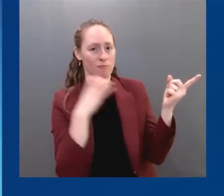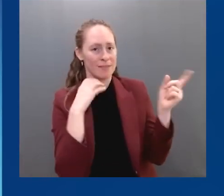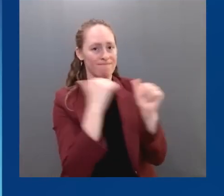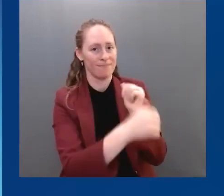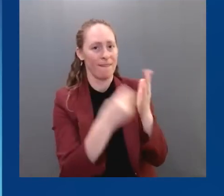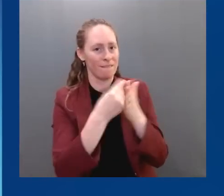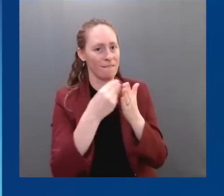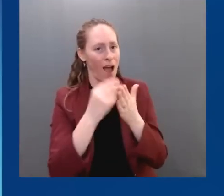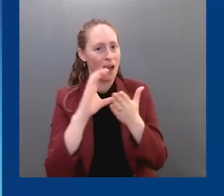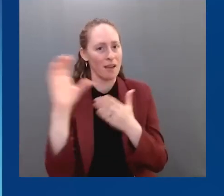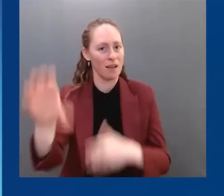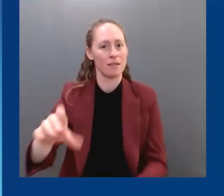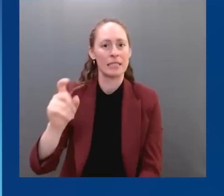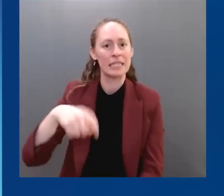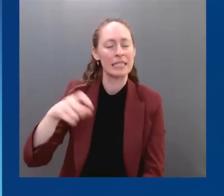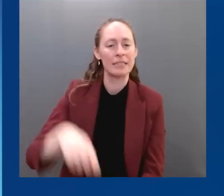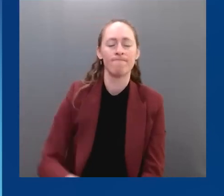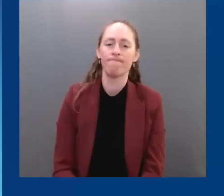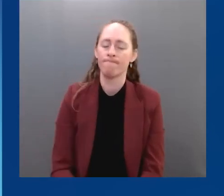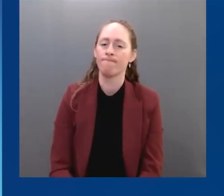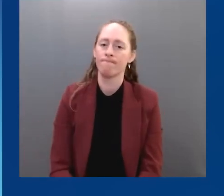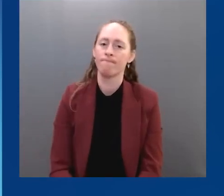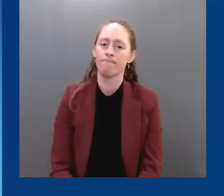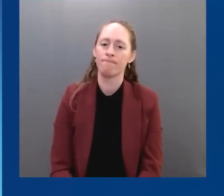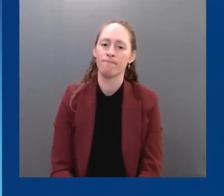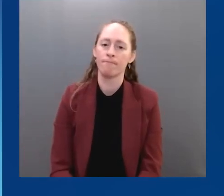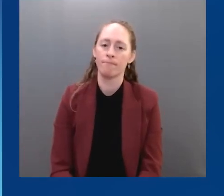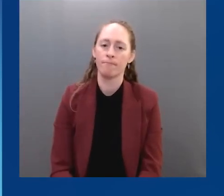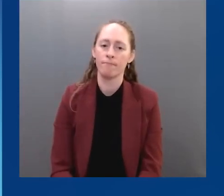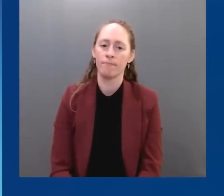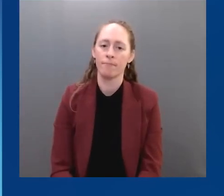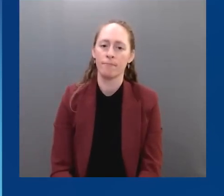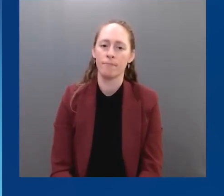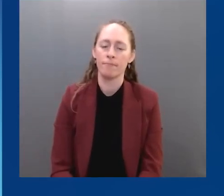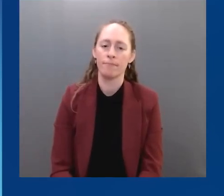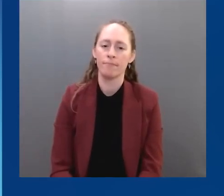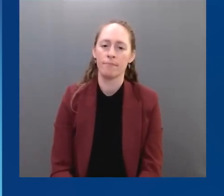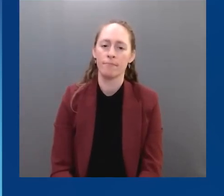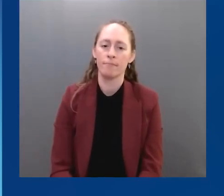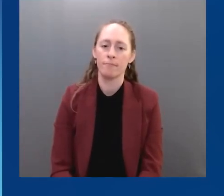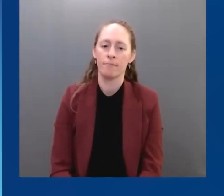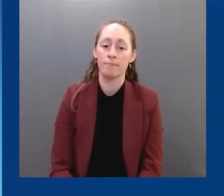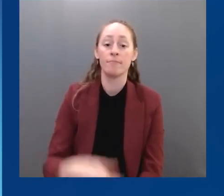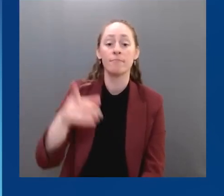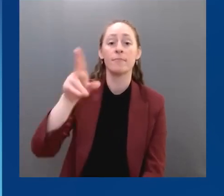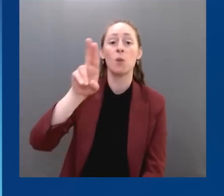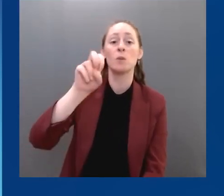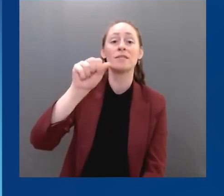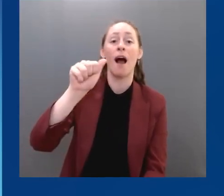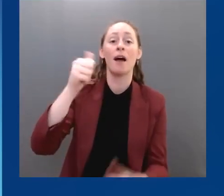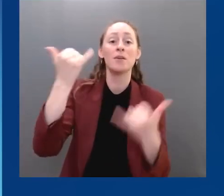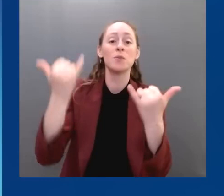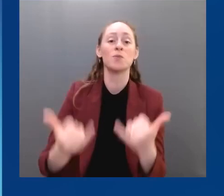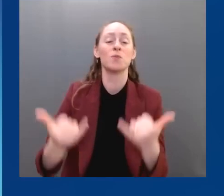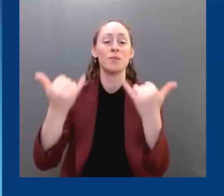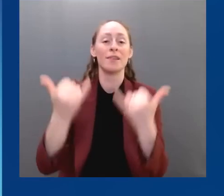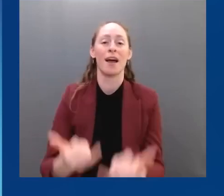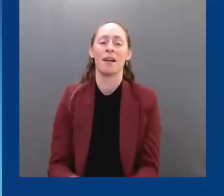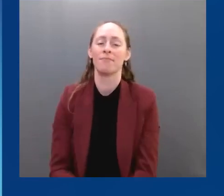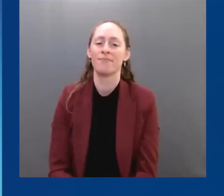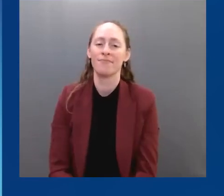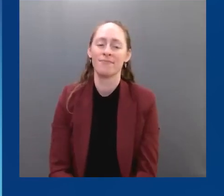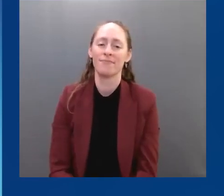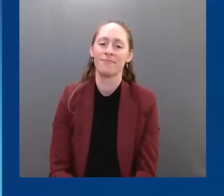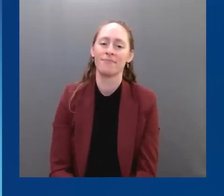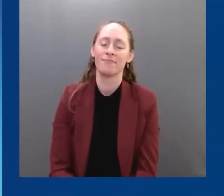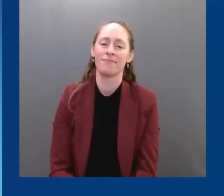Let's go to Adriana Rodriguez from USA Today. Hi, thank you so much for taking my question. I